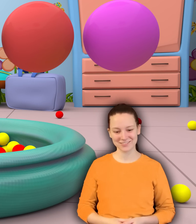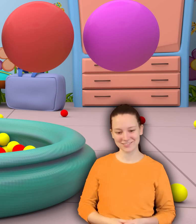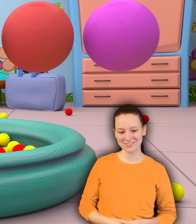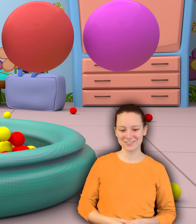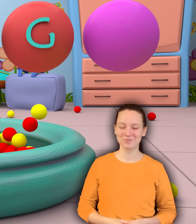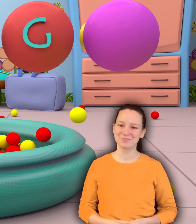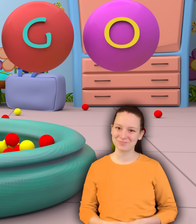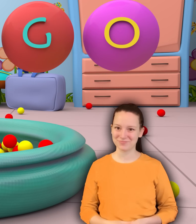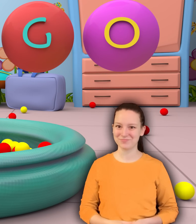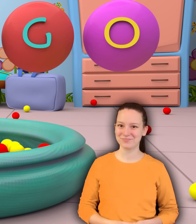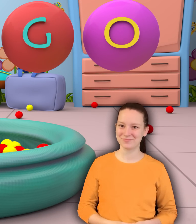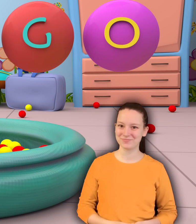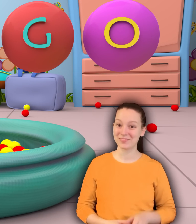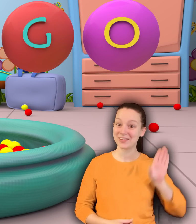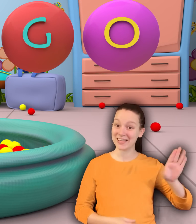bed